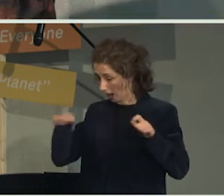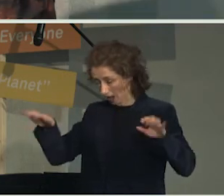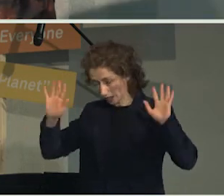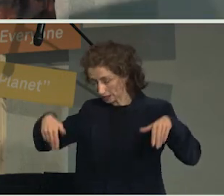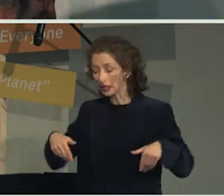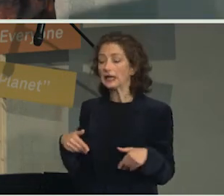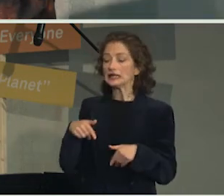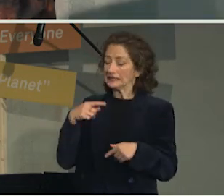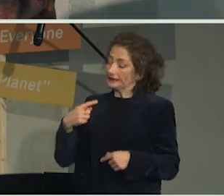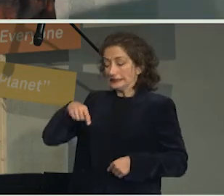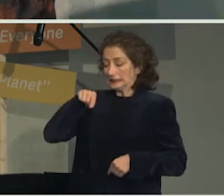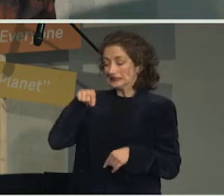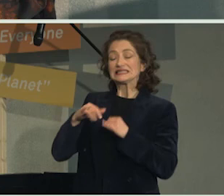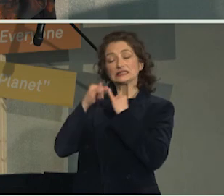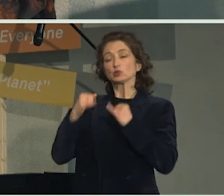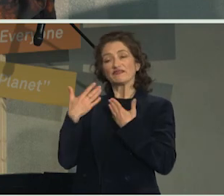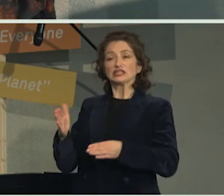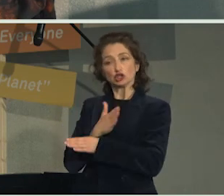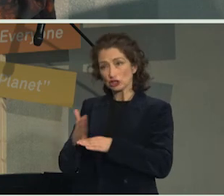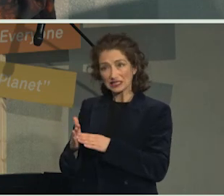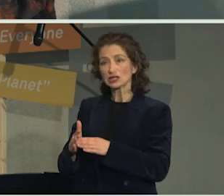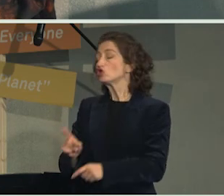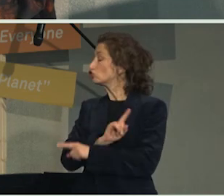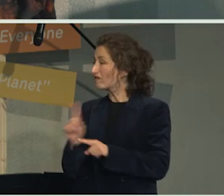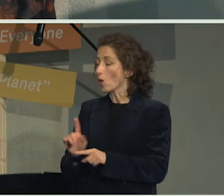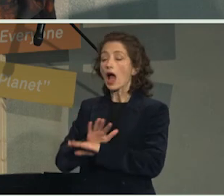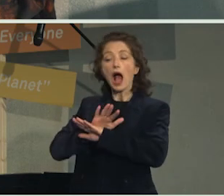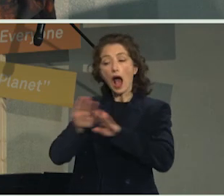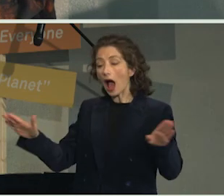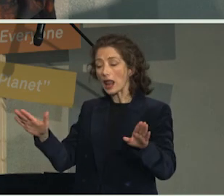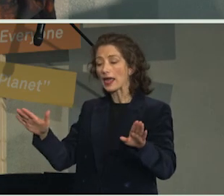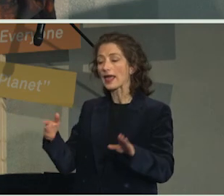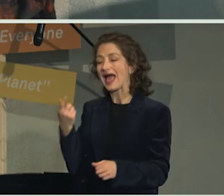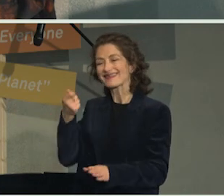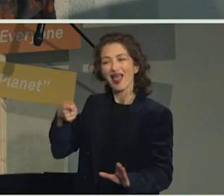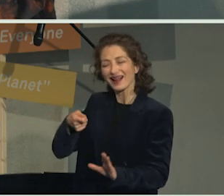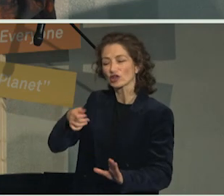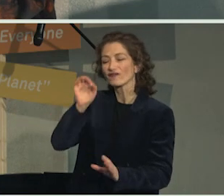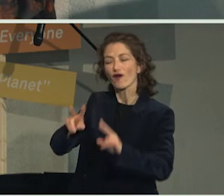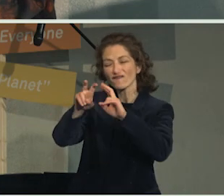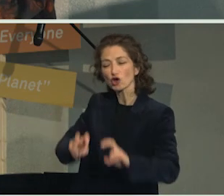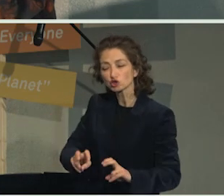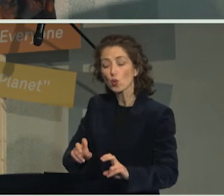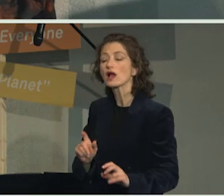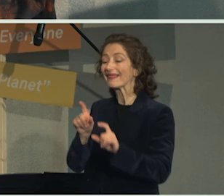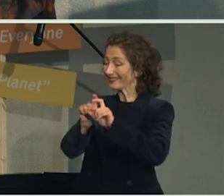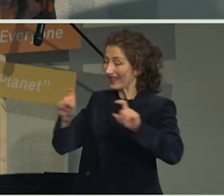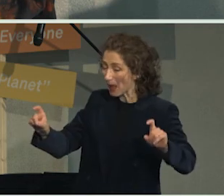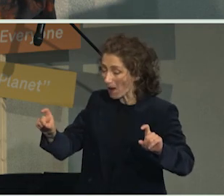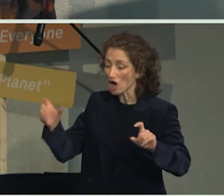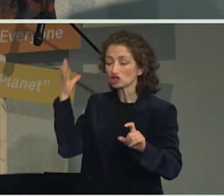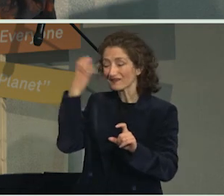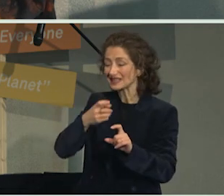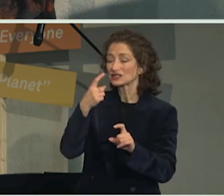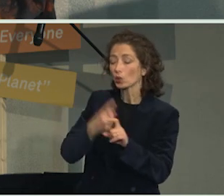has decided to immediately cancel all funding programs for research on black and queer identity